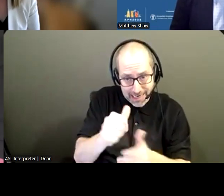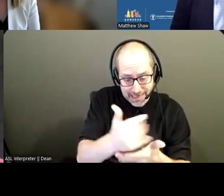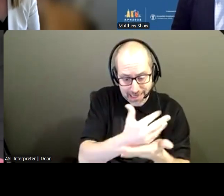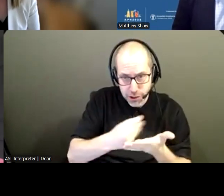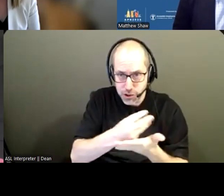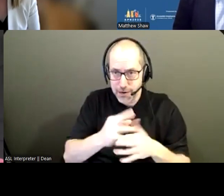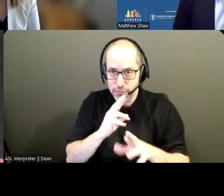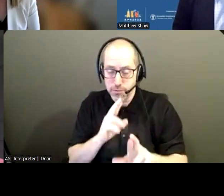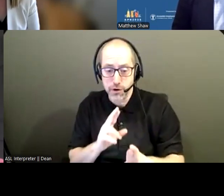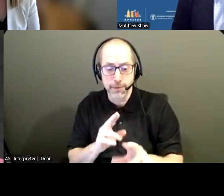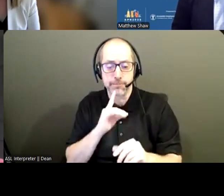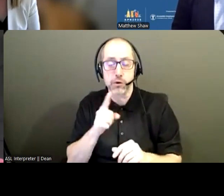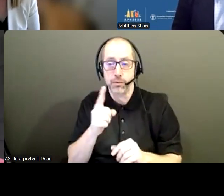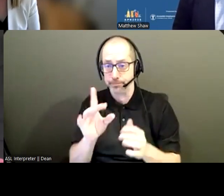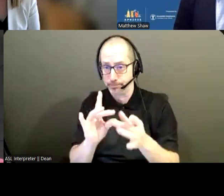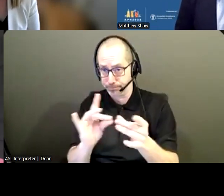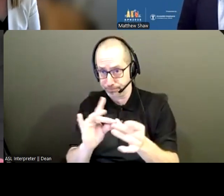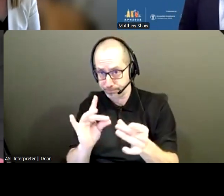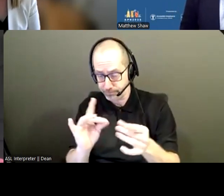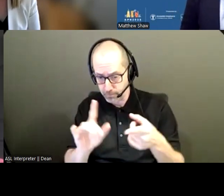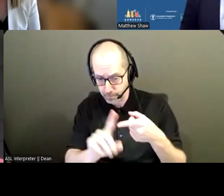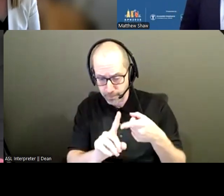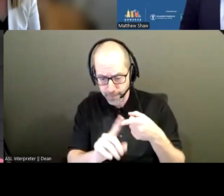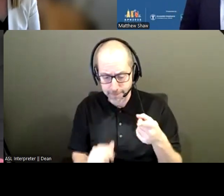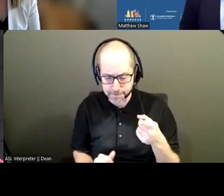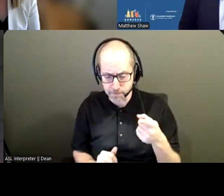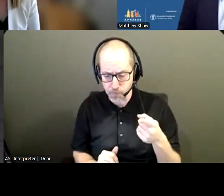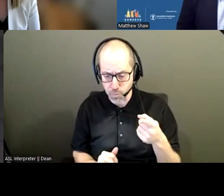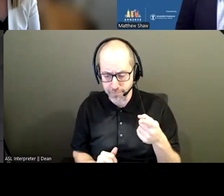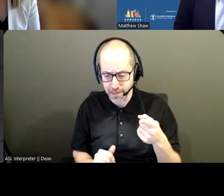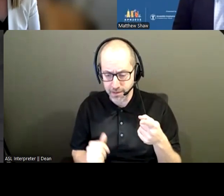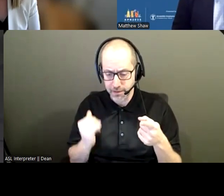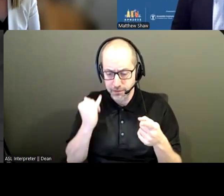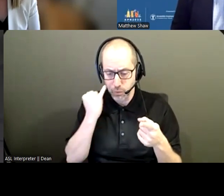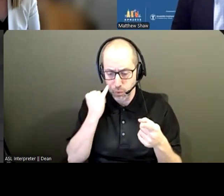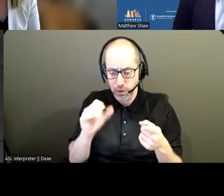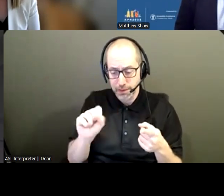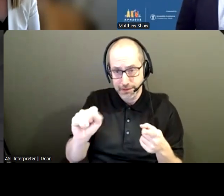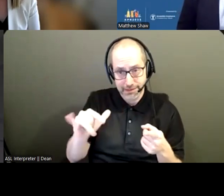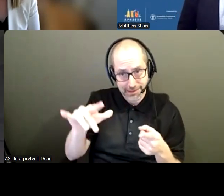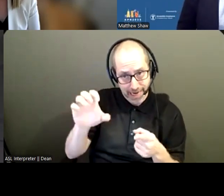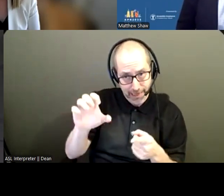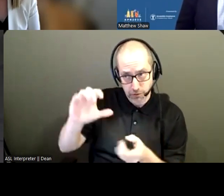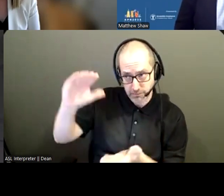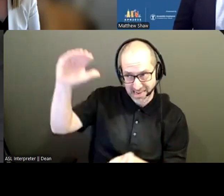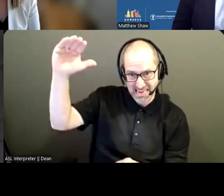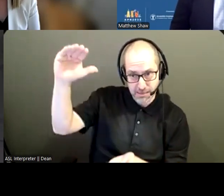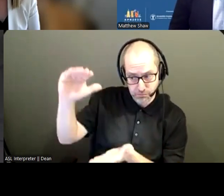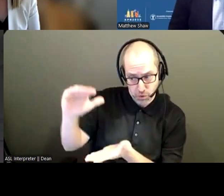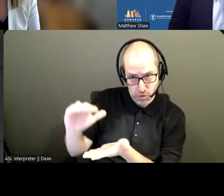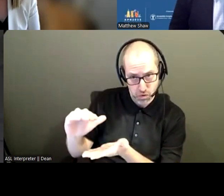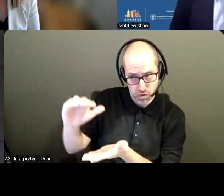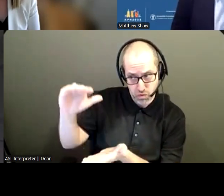think one thing that I would mention is, in addition to choosing the scale, one of the things that can be